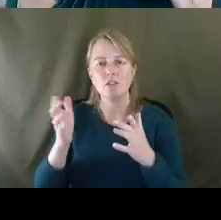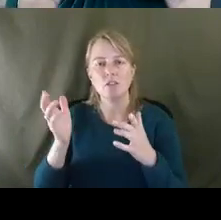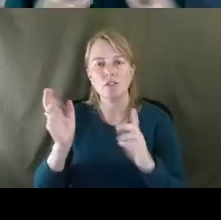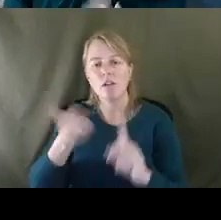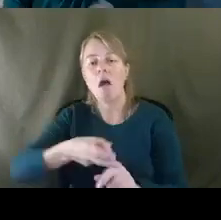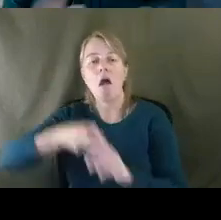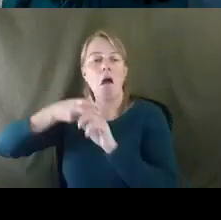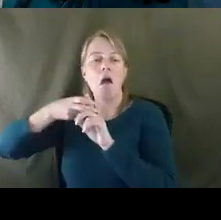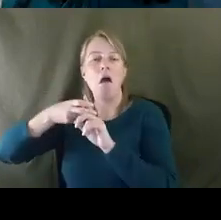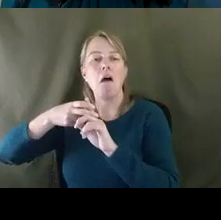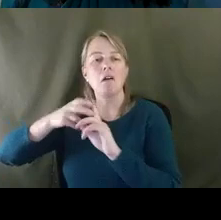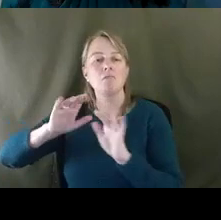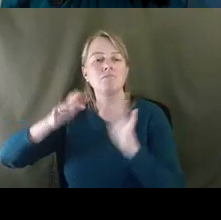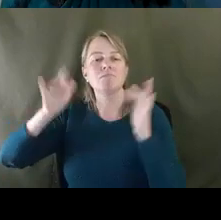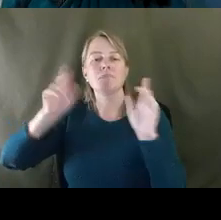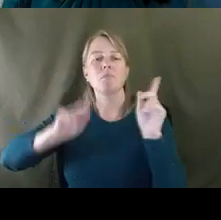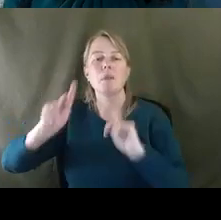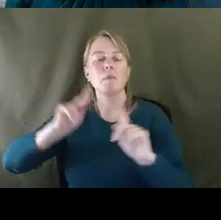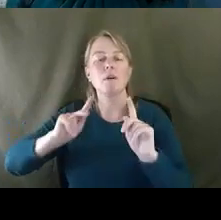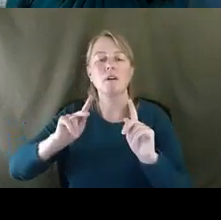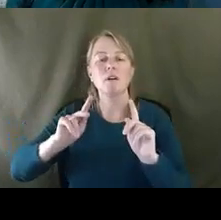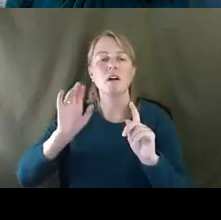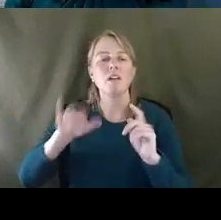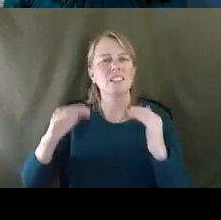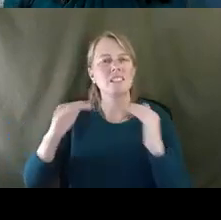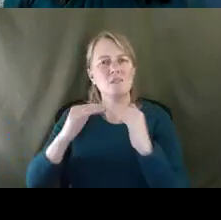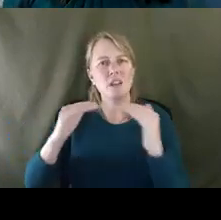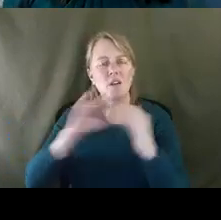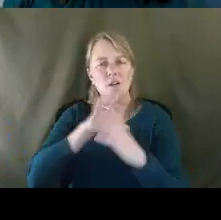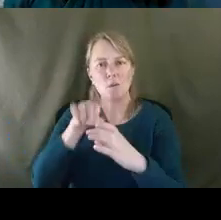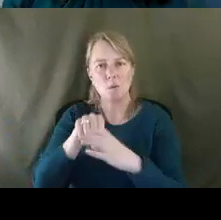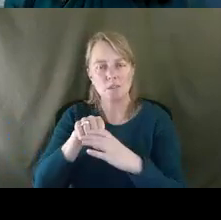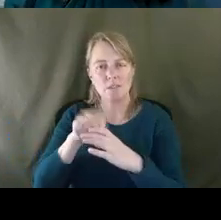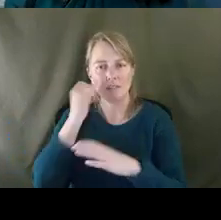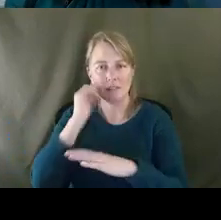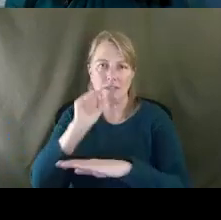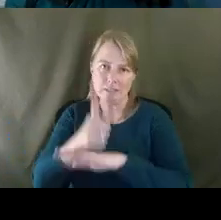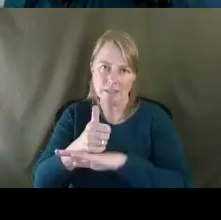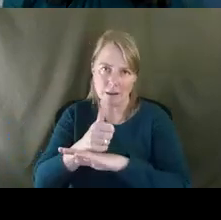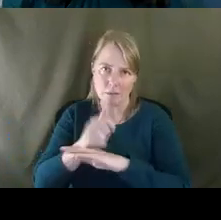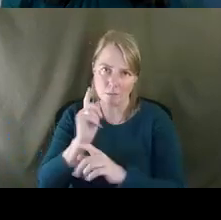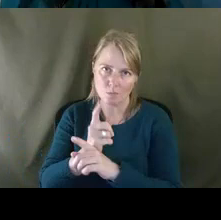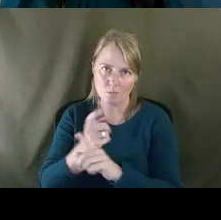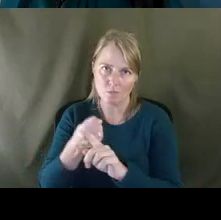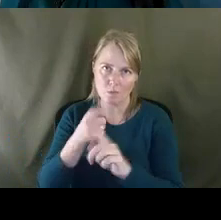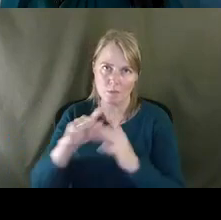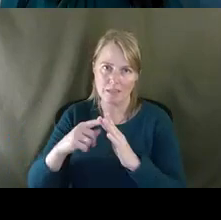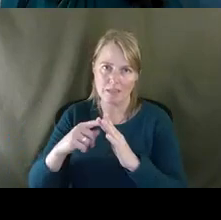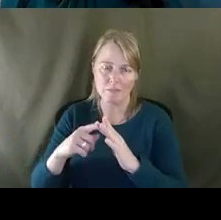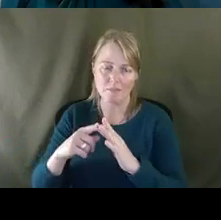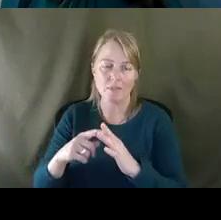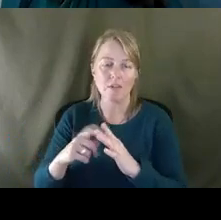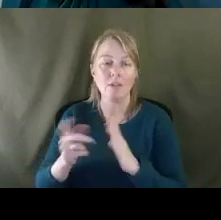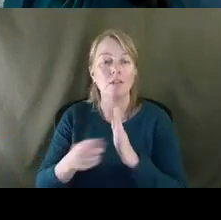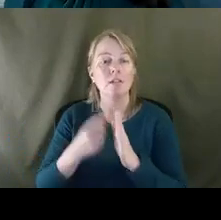wing. Modern mentoring is fair and inclusive, especially when you set it up right from the start. So